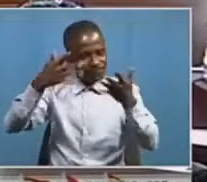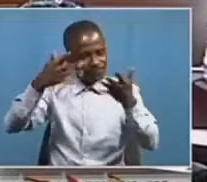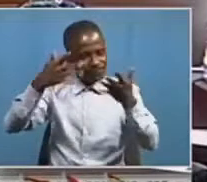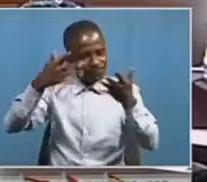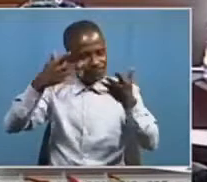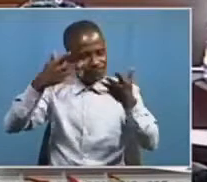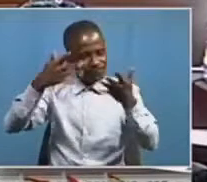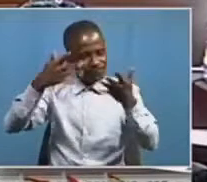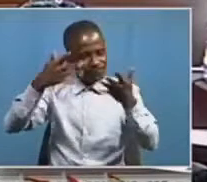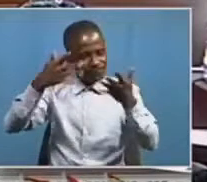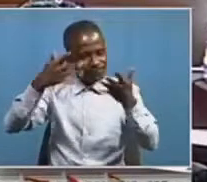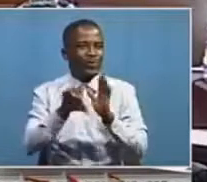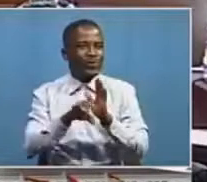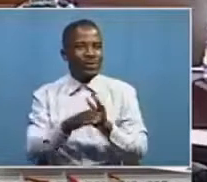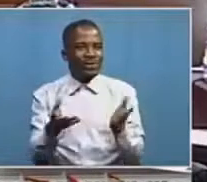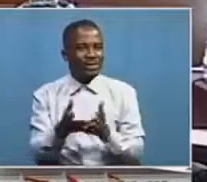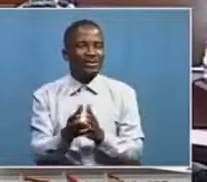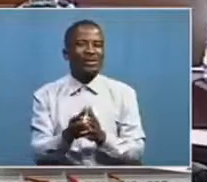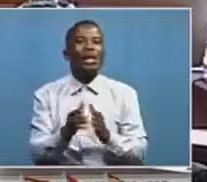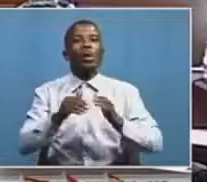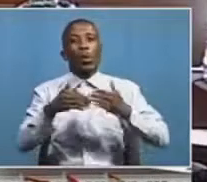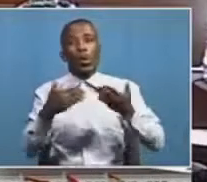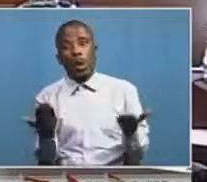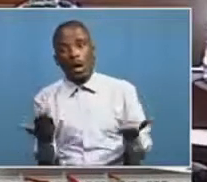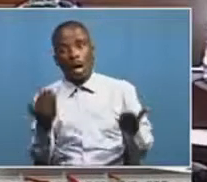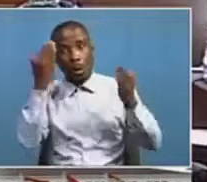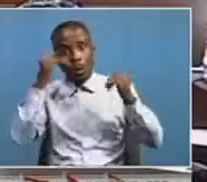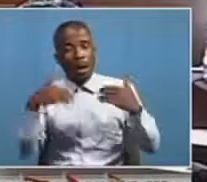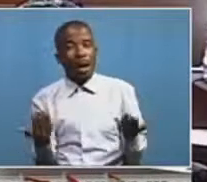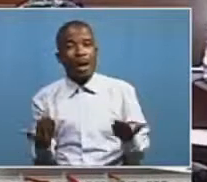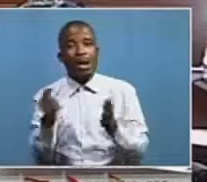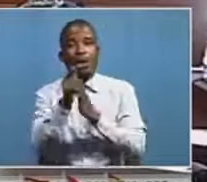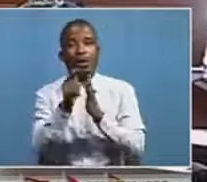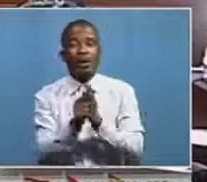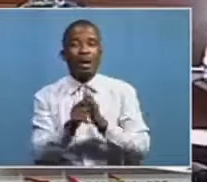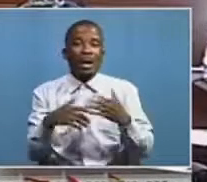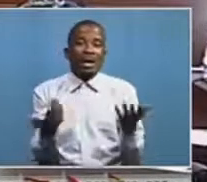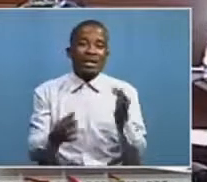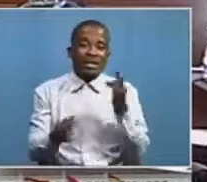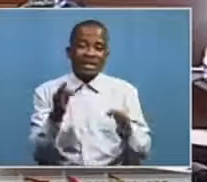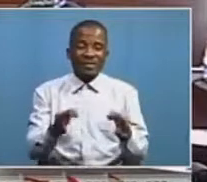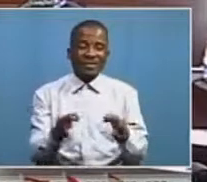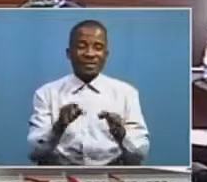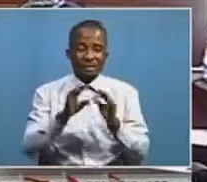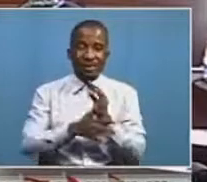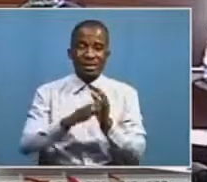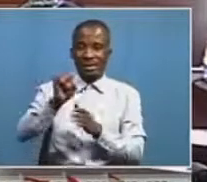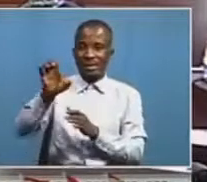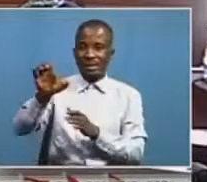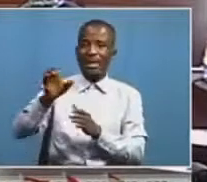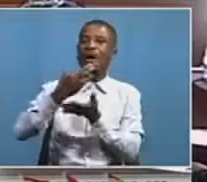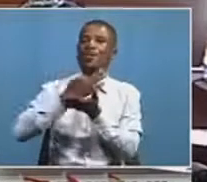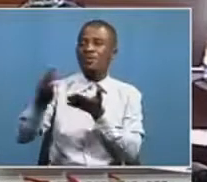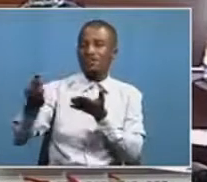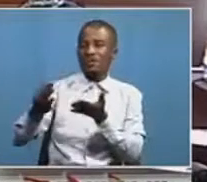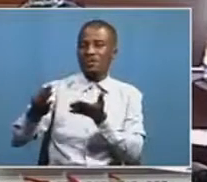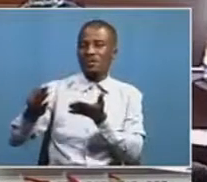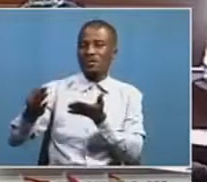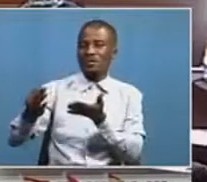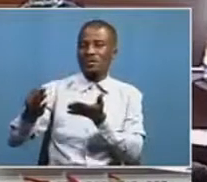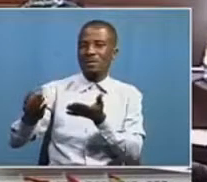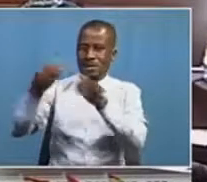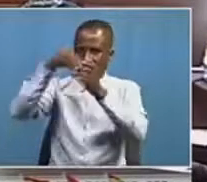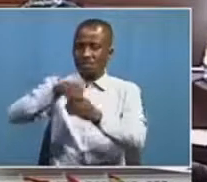1992 Constitution. The question is, what is the legal implication, if any, of first respondent failure to involve